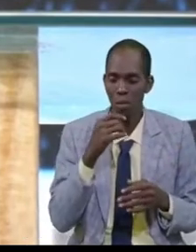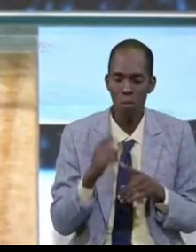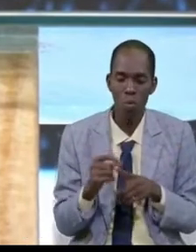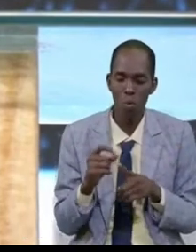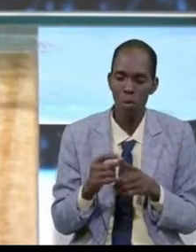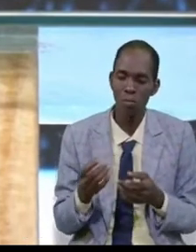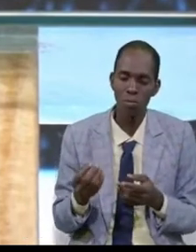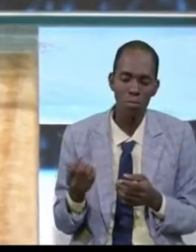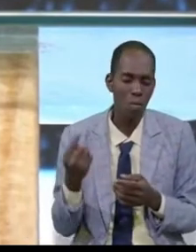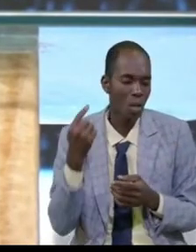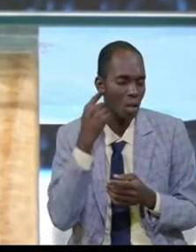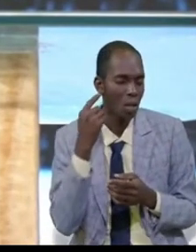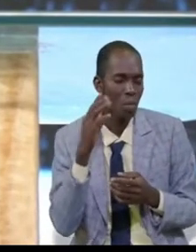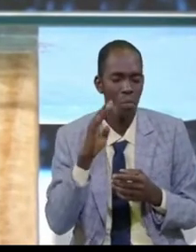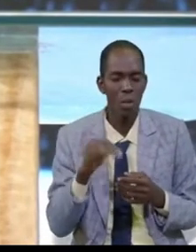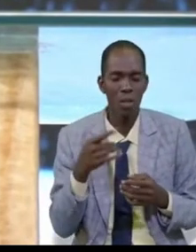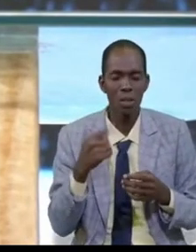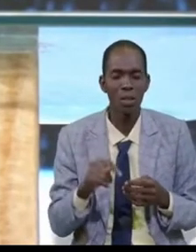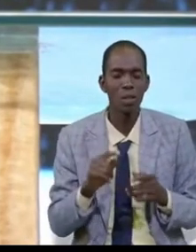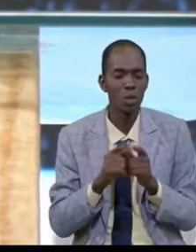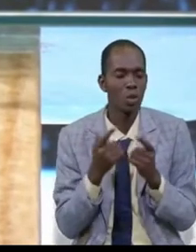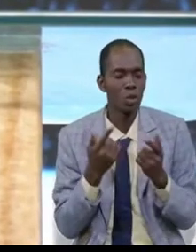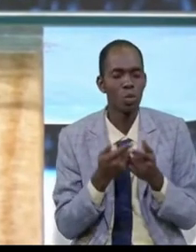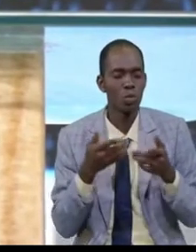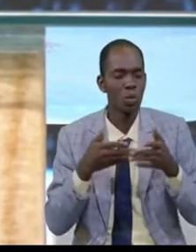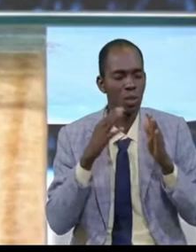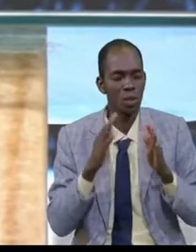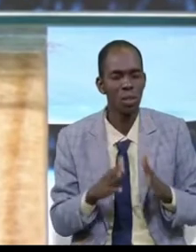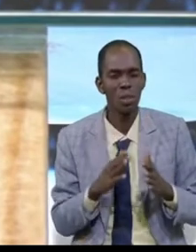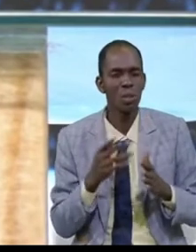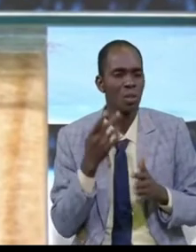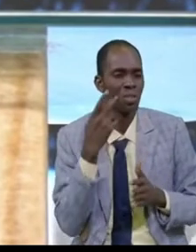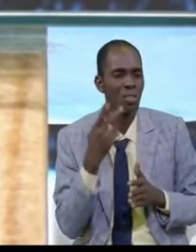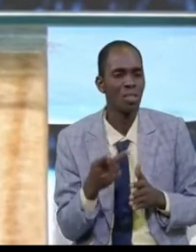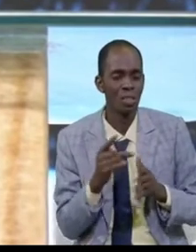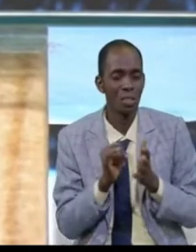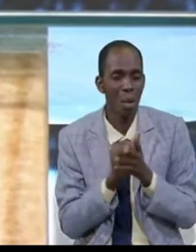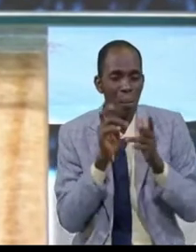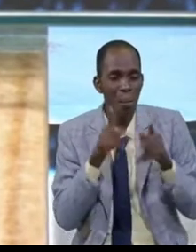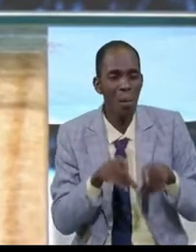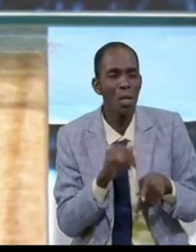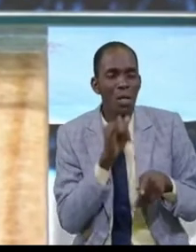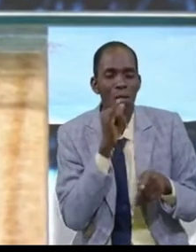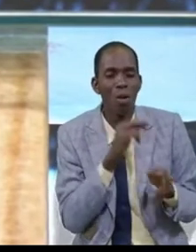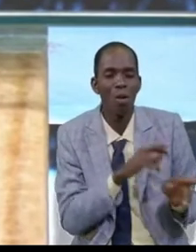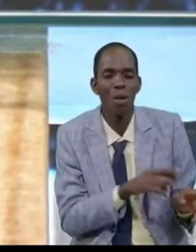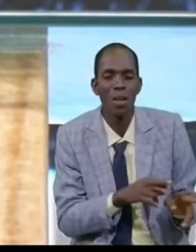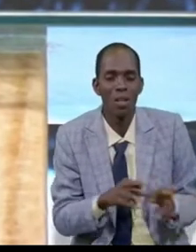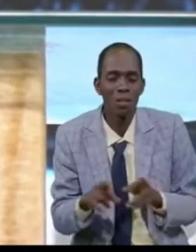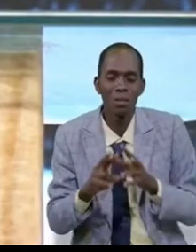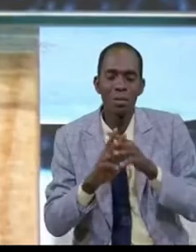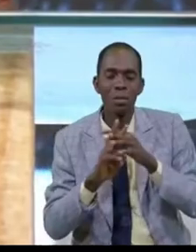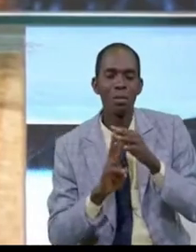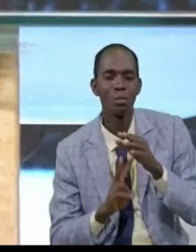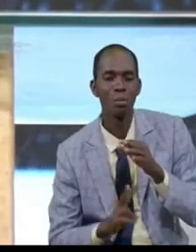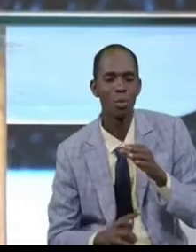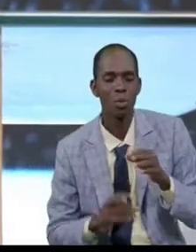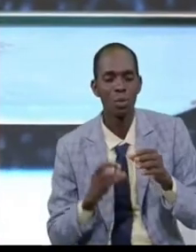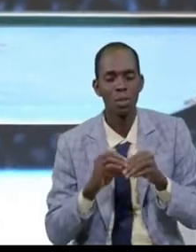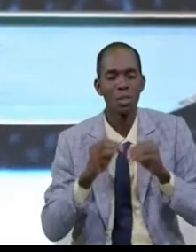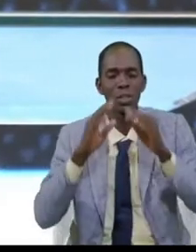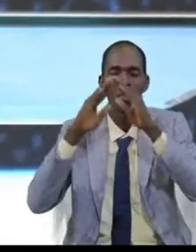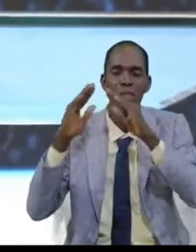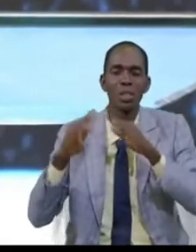the pastor or the overseer, the fellow is already drowning in the sea of problem. But you